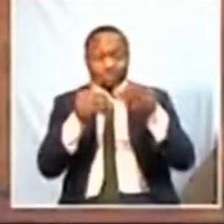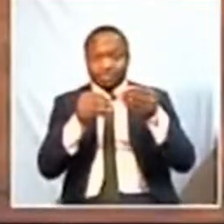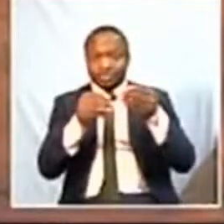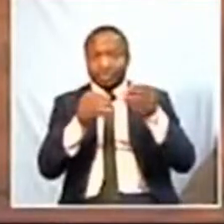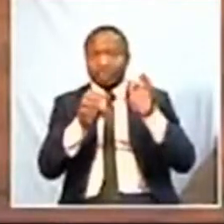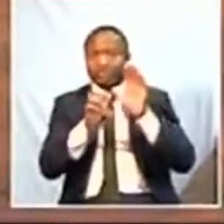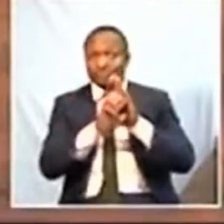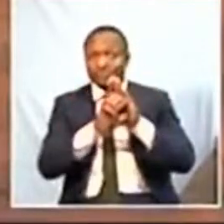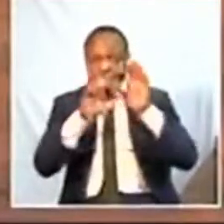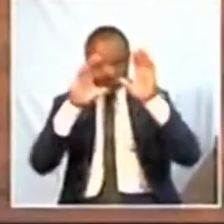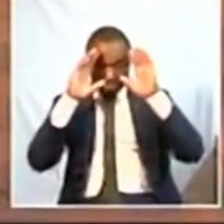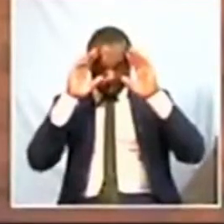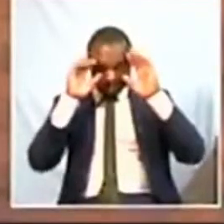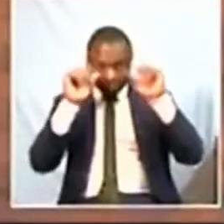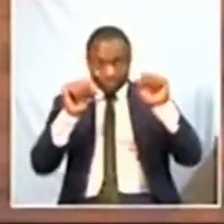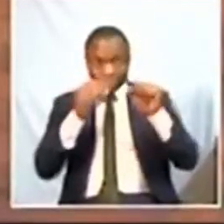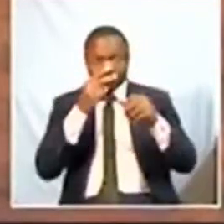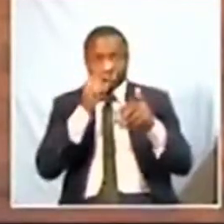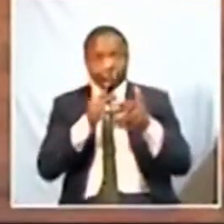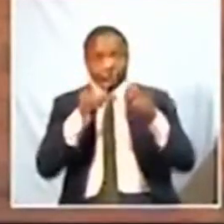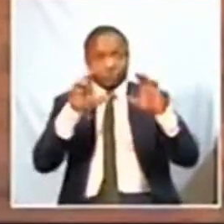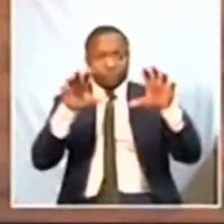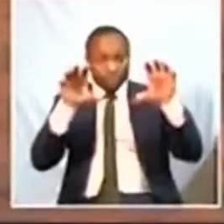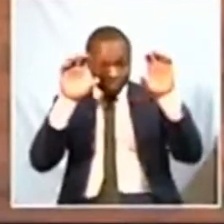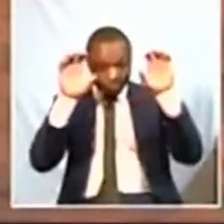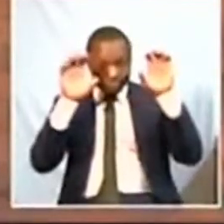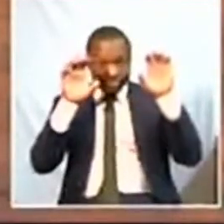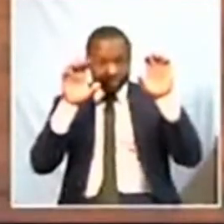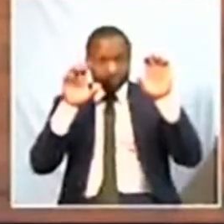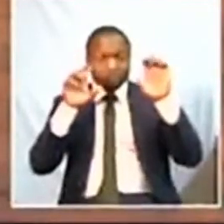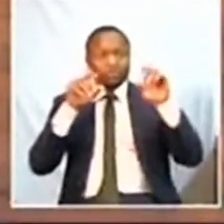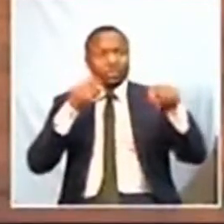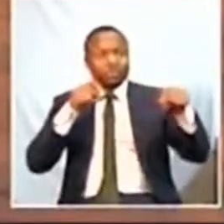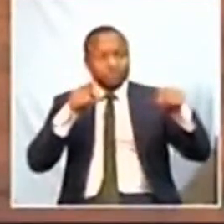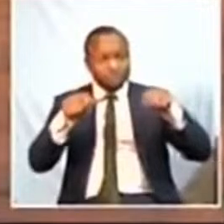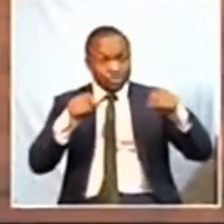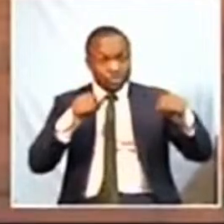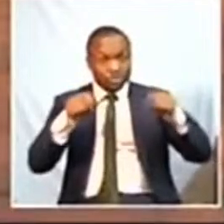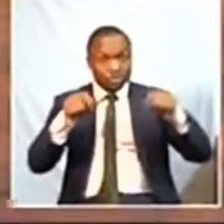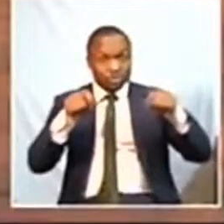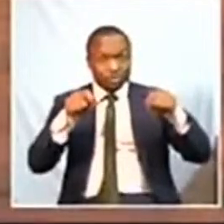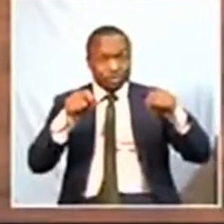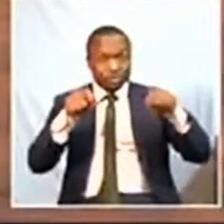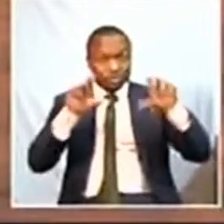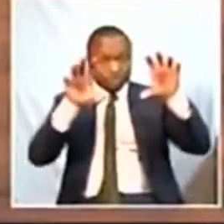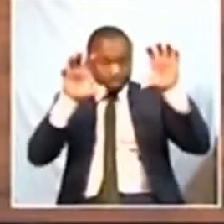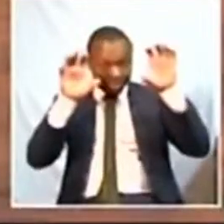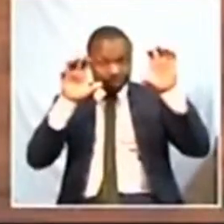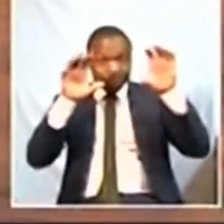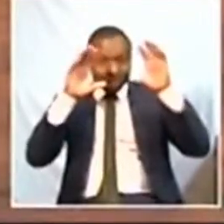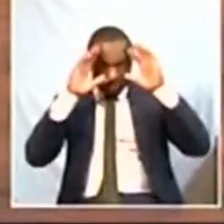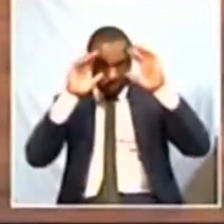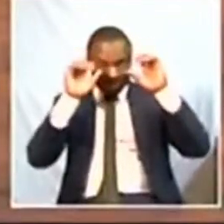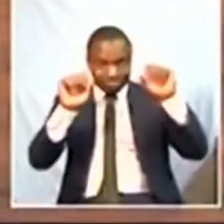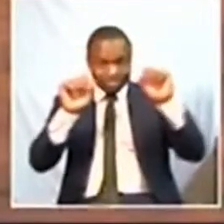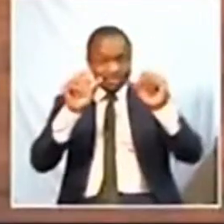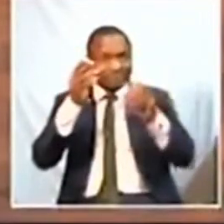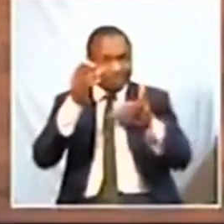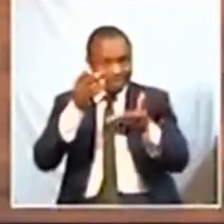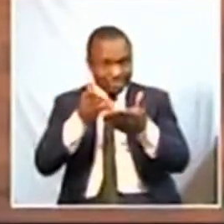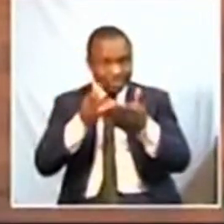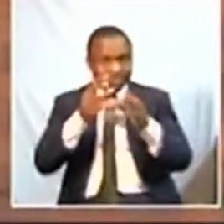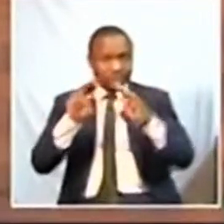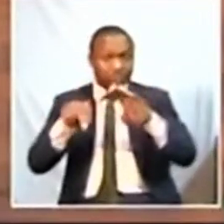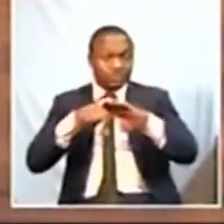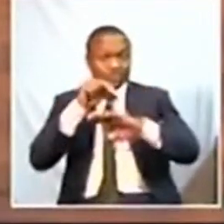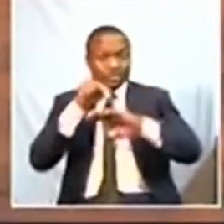president. That they will see this is the cabinet position. Who chairs cabinet? The president. And this is the National